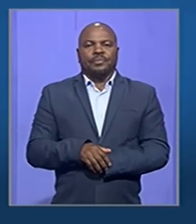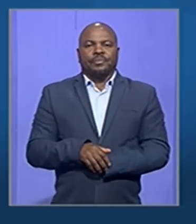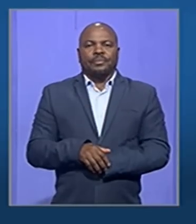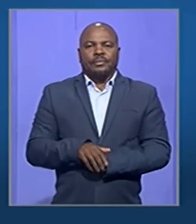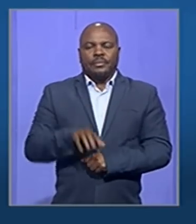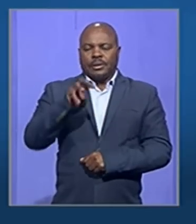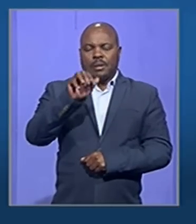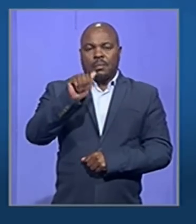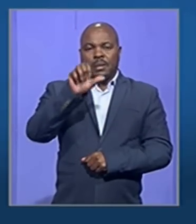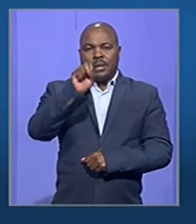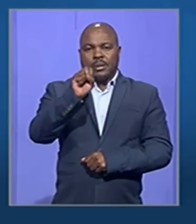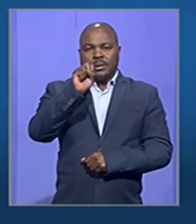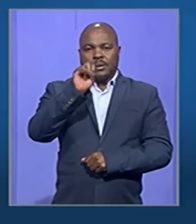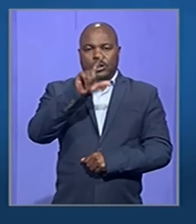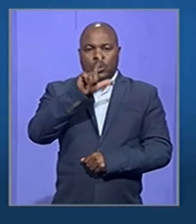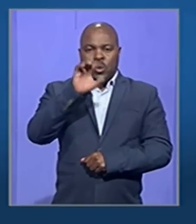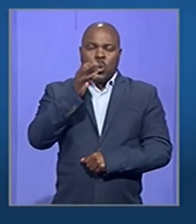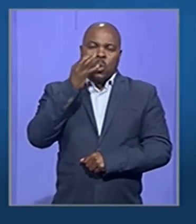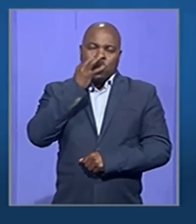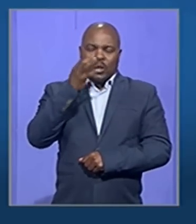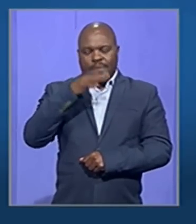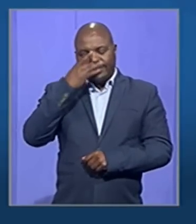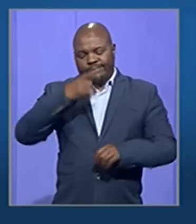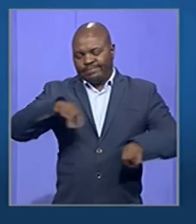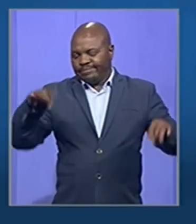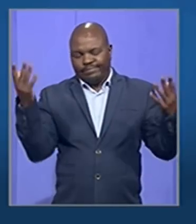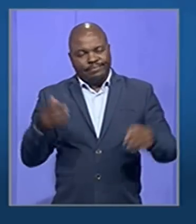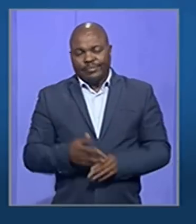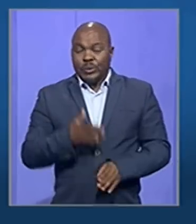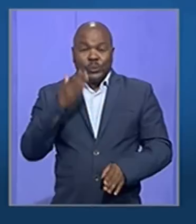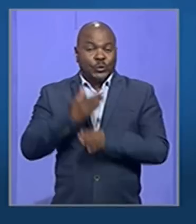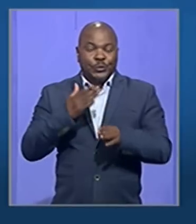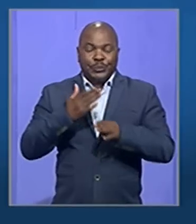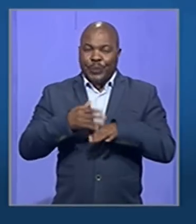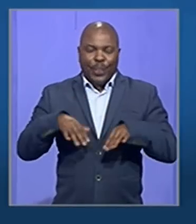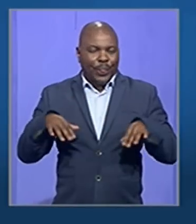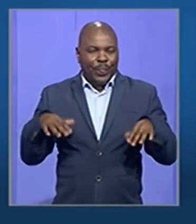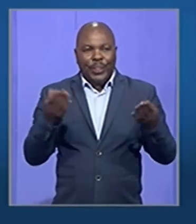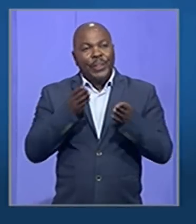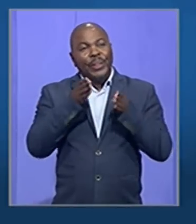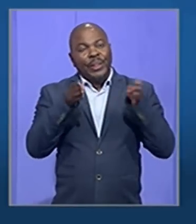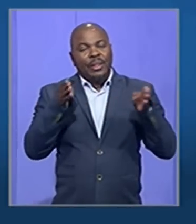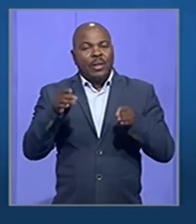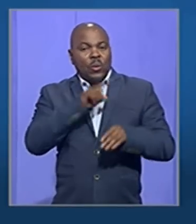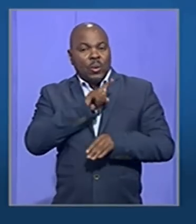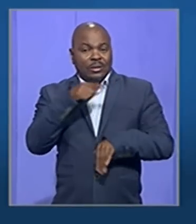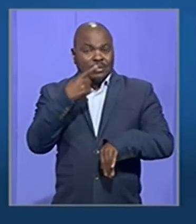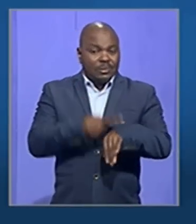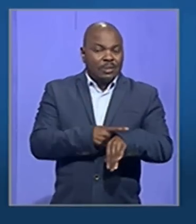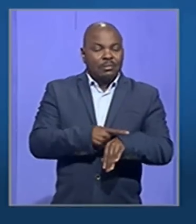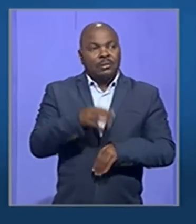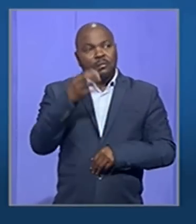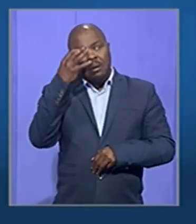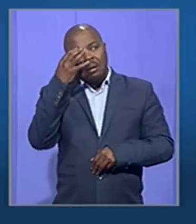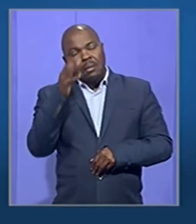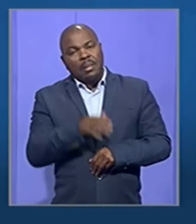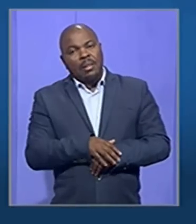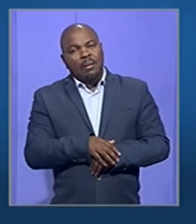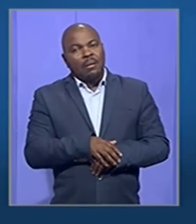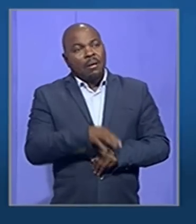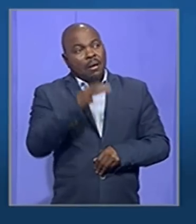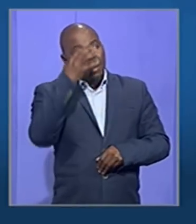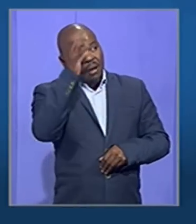Mantšadi Mashilo o re re lahletše toulo ka tlhokego ya mešomo ka ge nakong ye nngwe